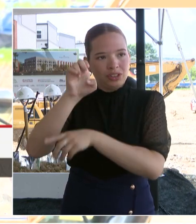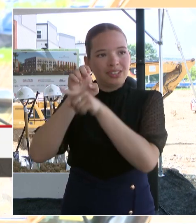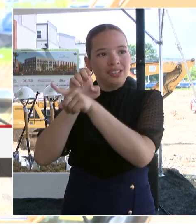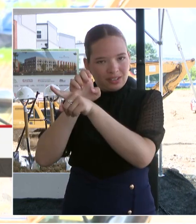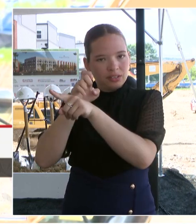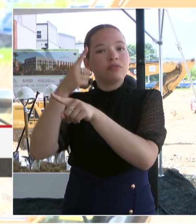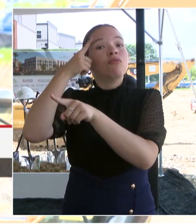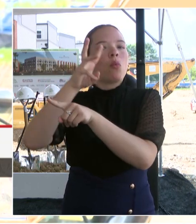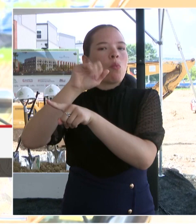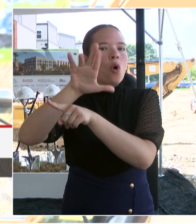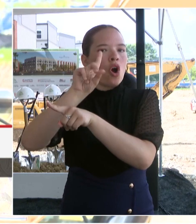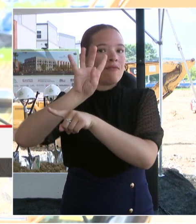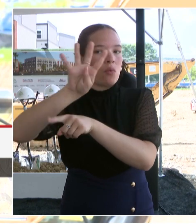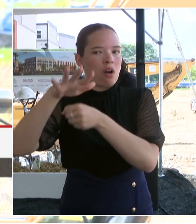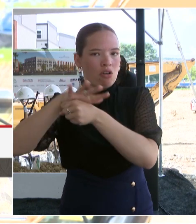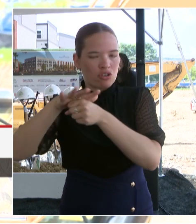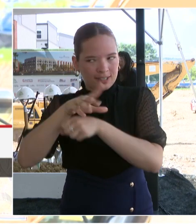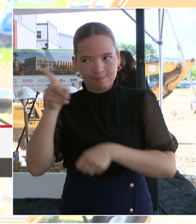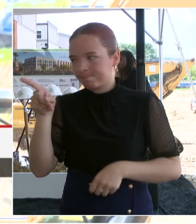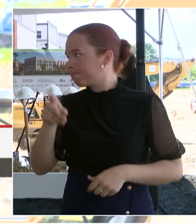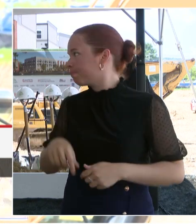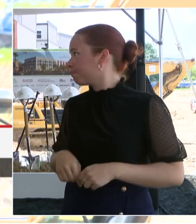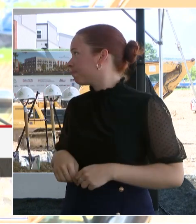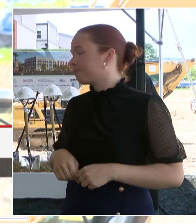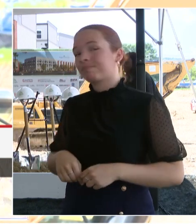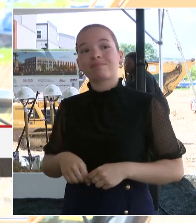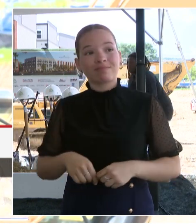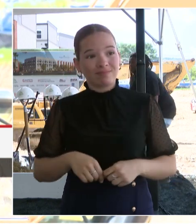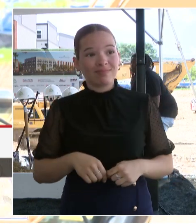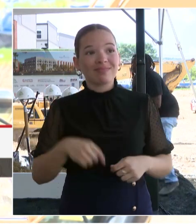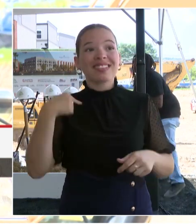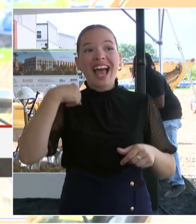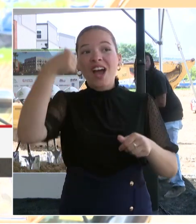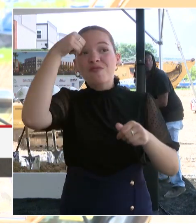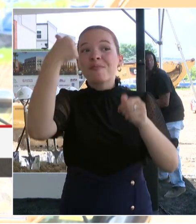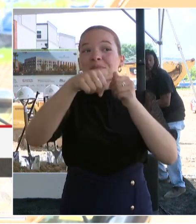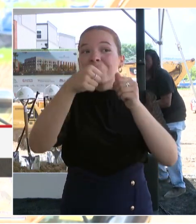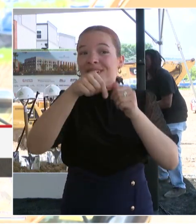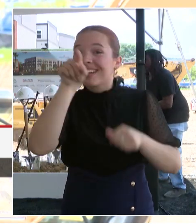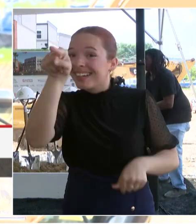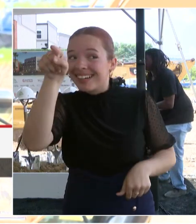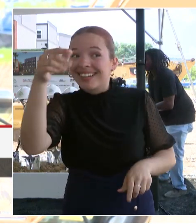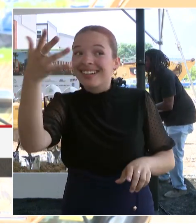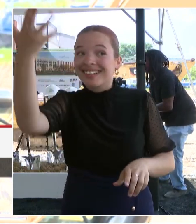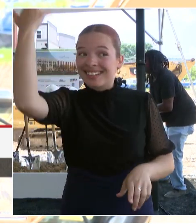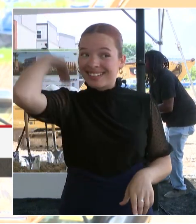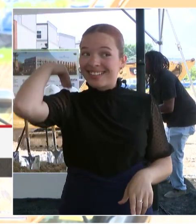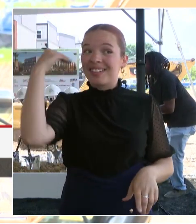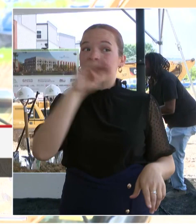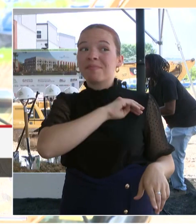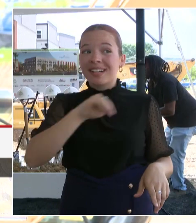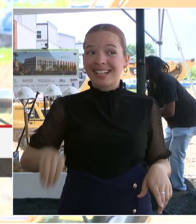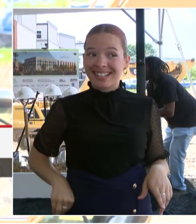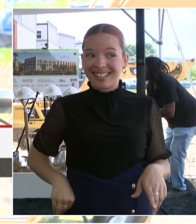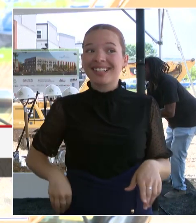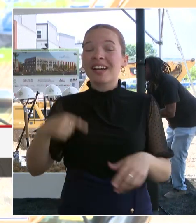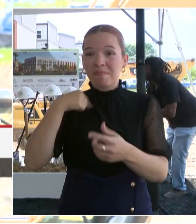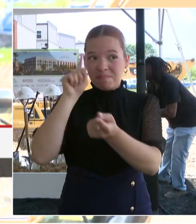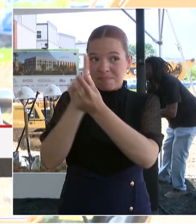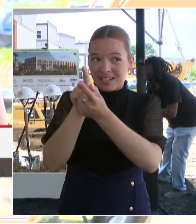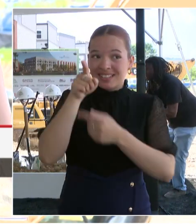on, I remember when Mayor Fenty, we met here at Riggs LaSalle in a full